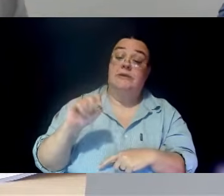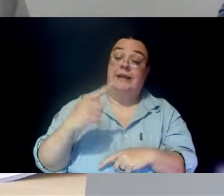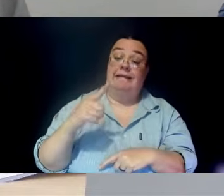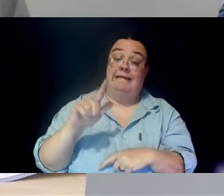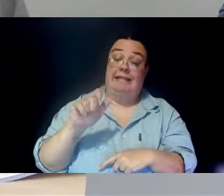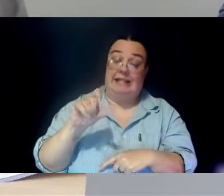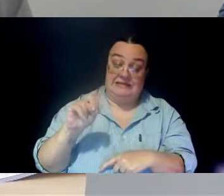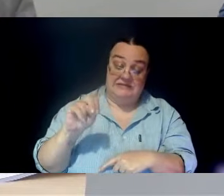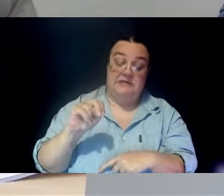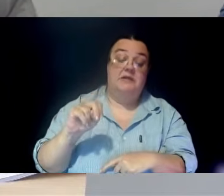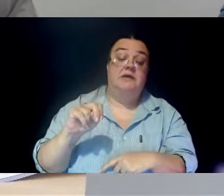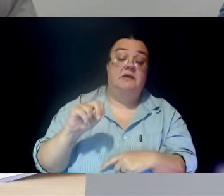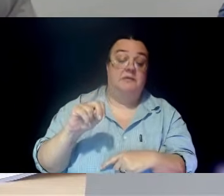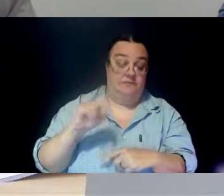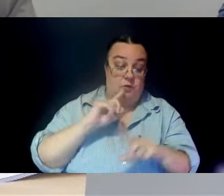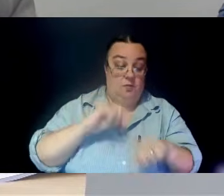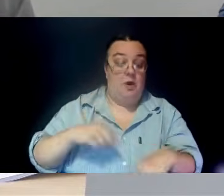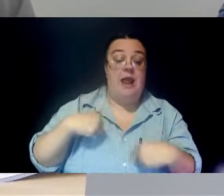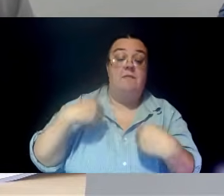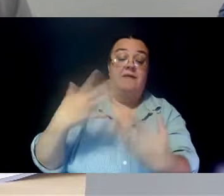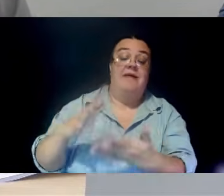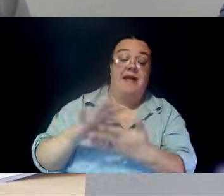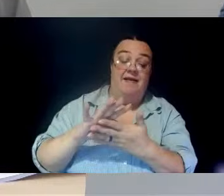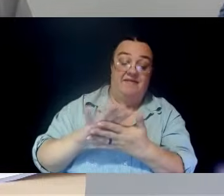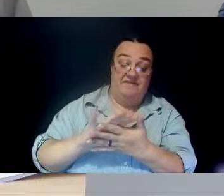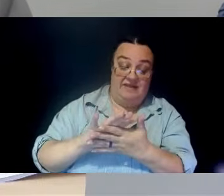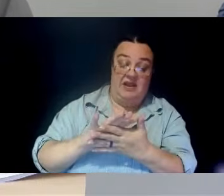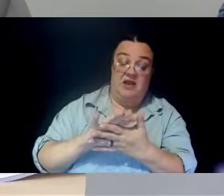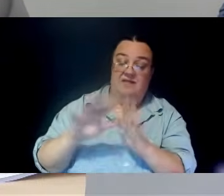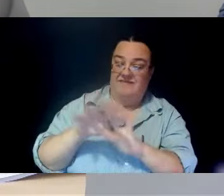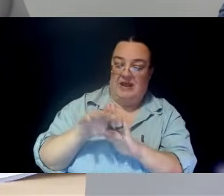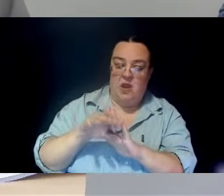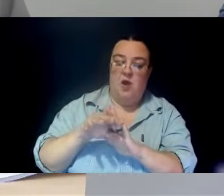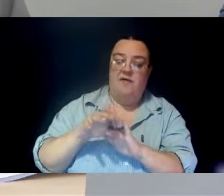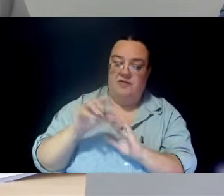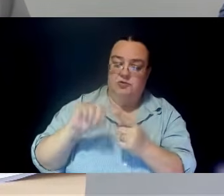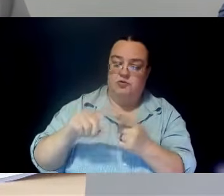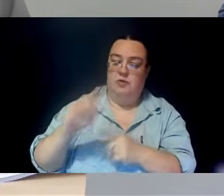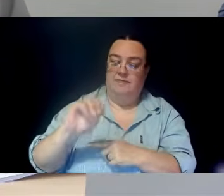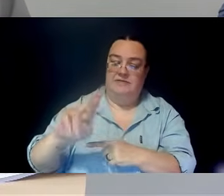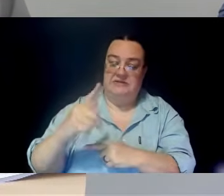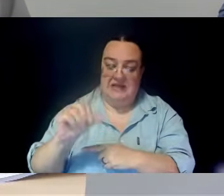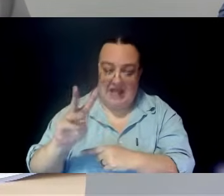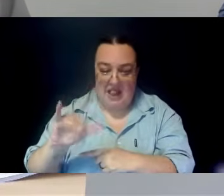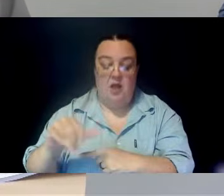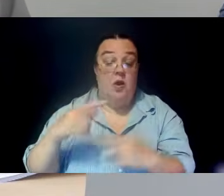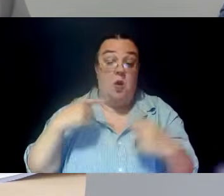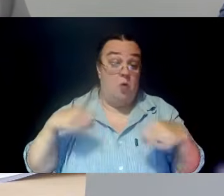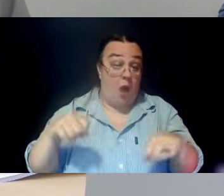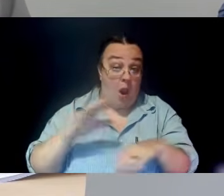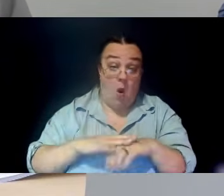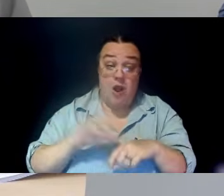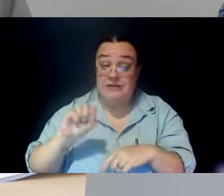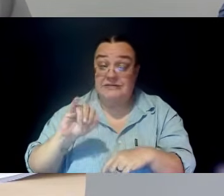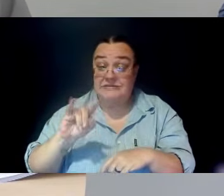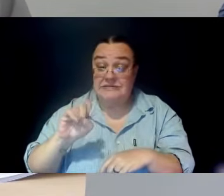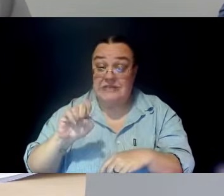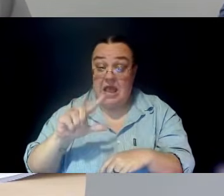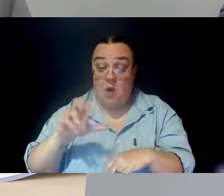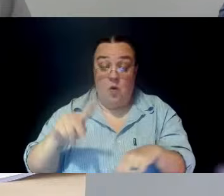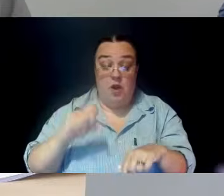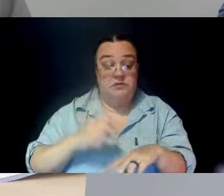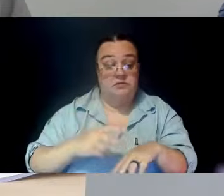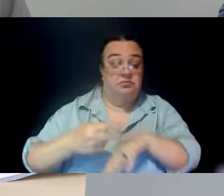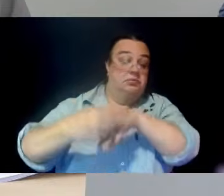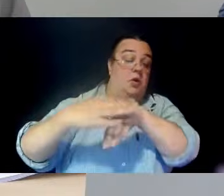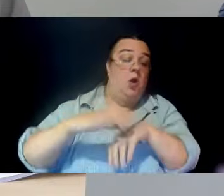video footage to Mr. Galloway of some of the activity. They're riding on sidewalks, up over curbs, cutting